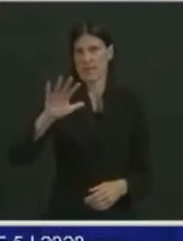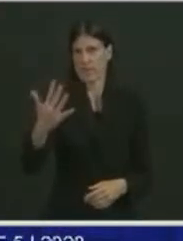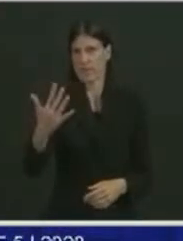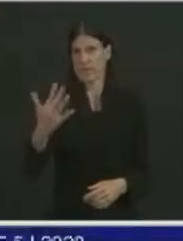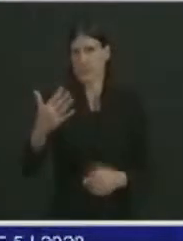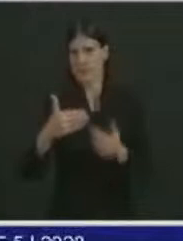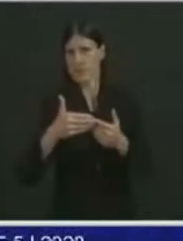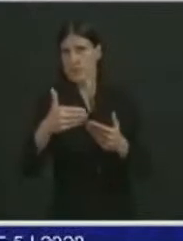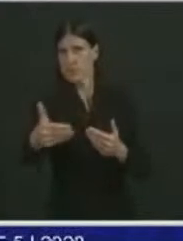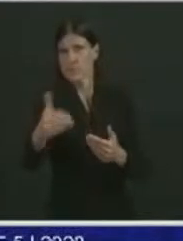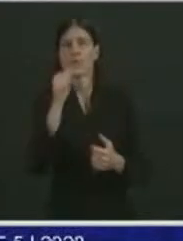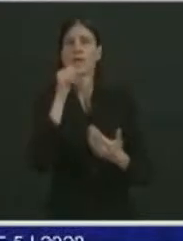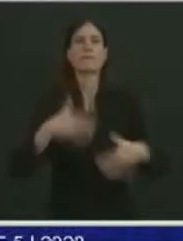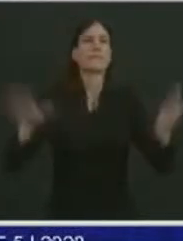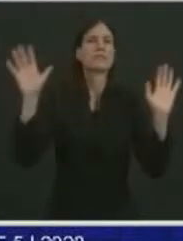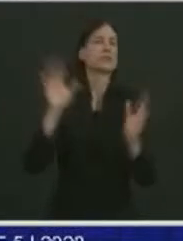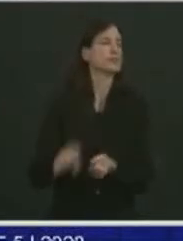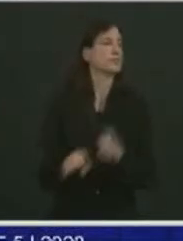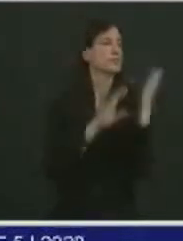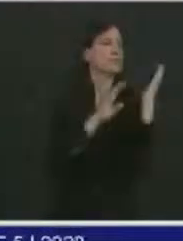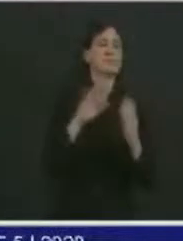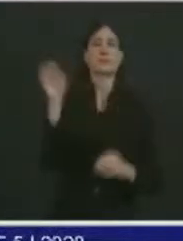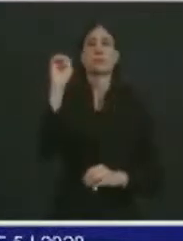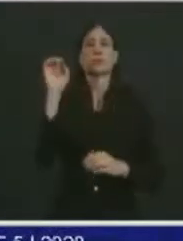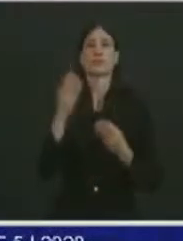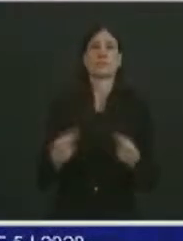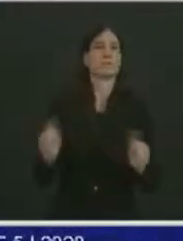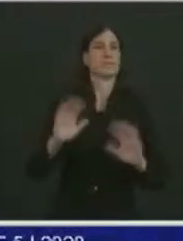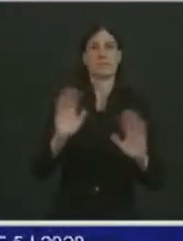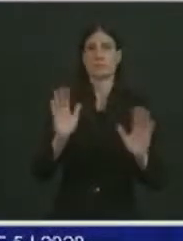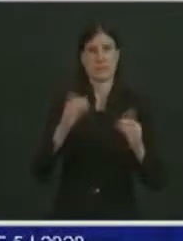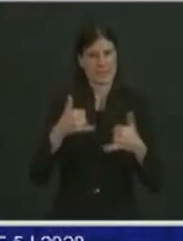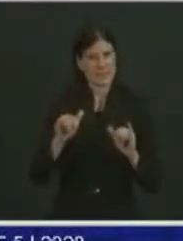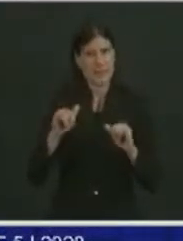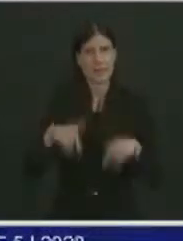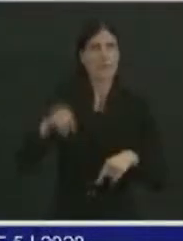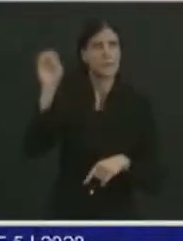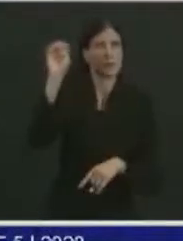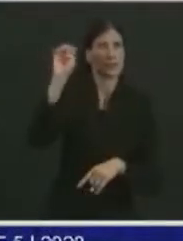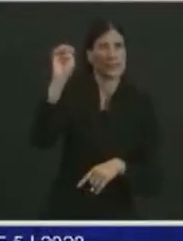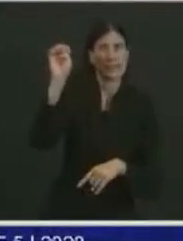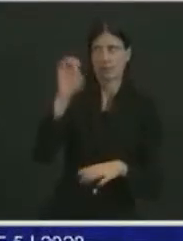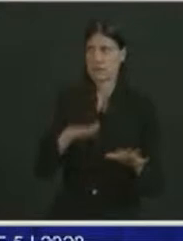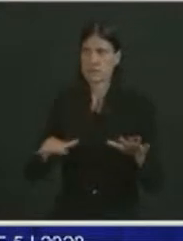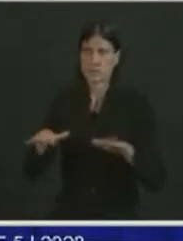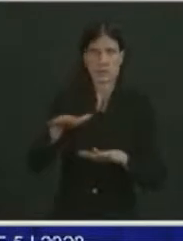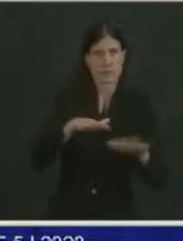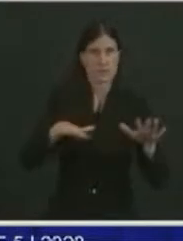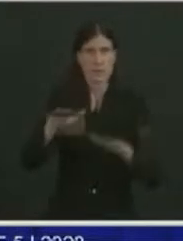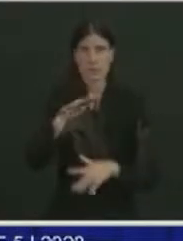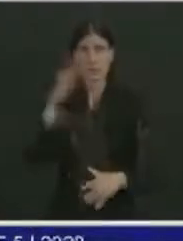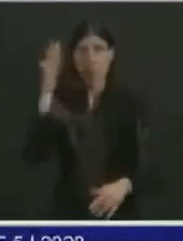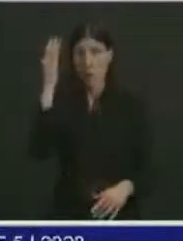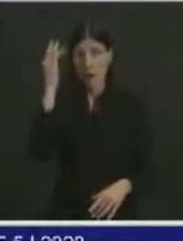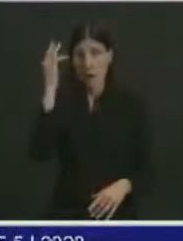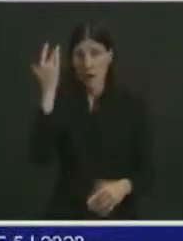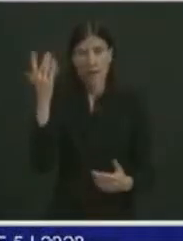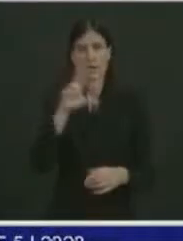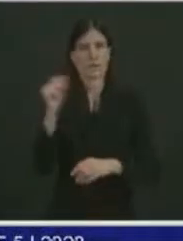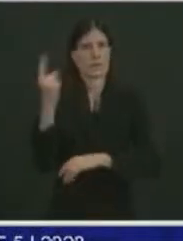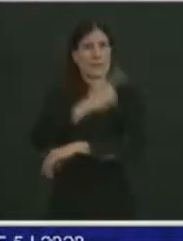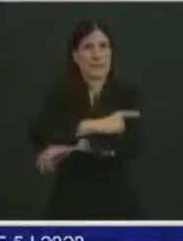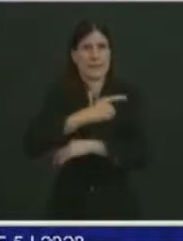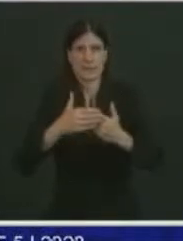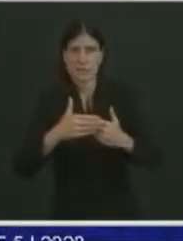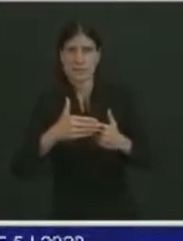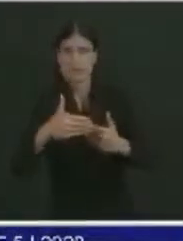July, we remain in a state of emergency. I extended it for 30 days. Why are we doing that? It makes sure that we have